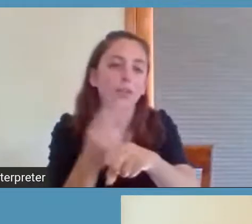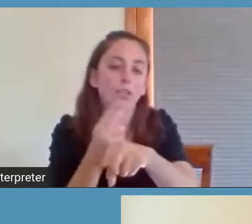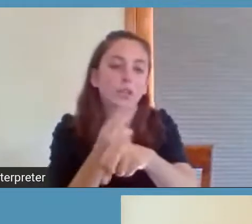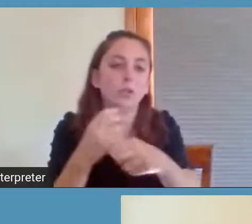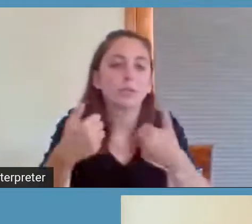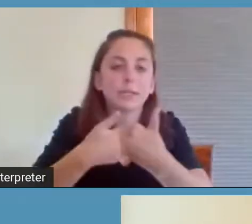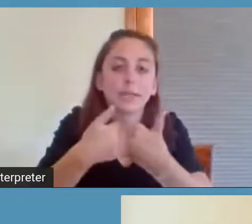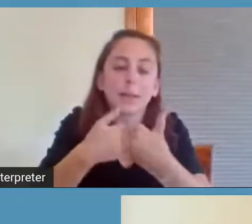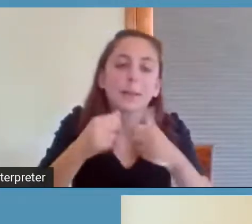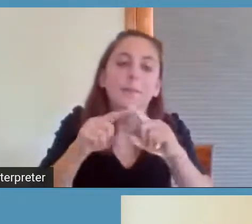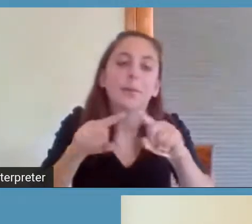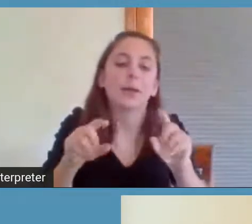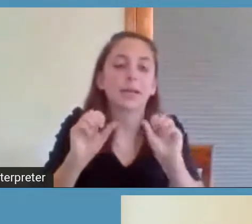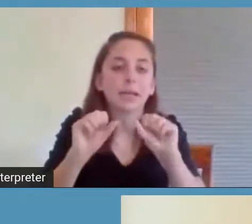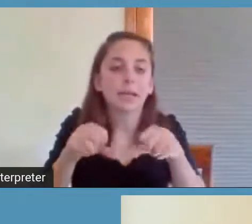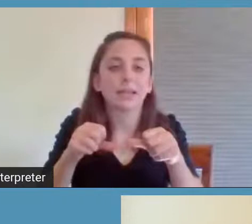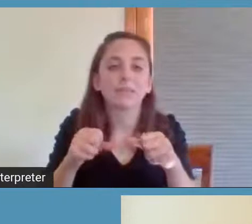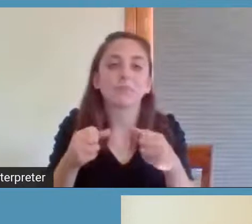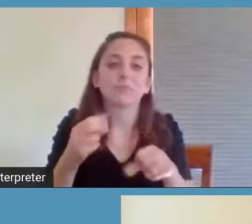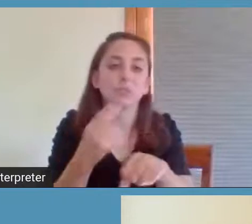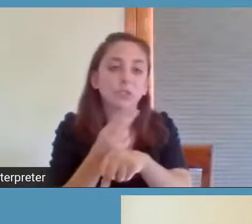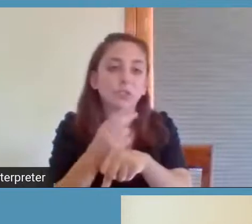I've seen that before.